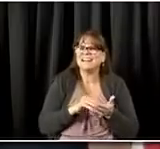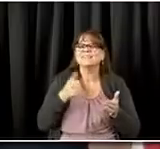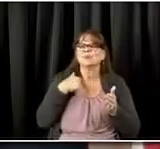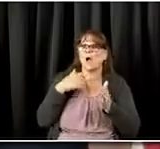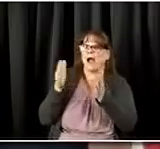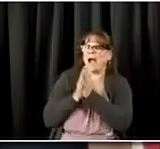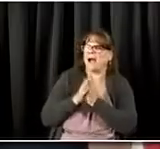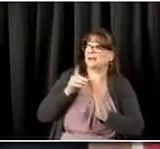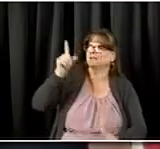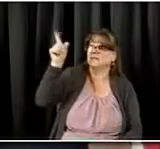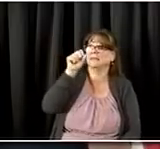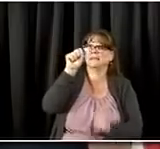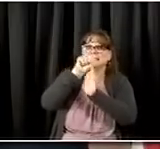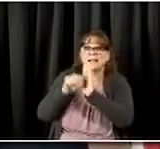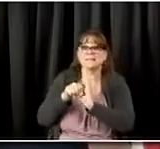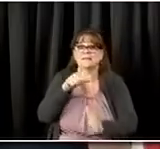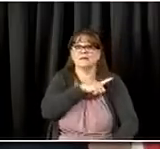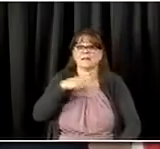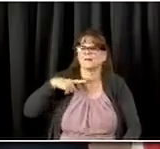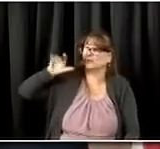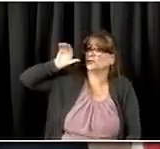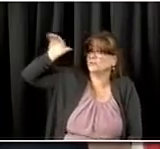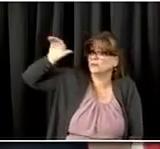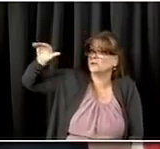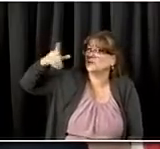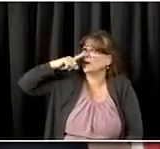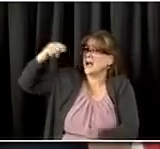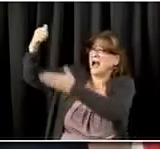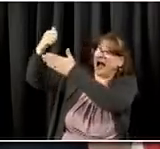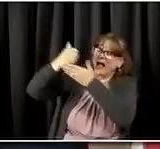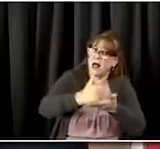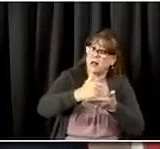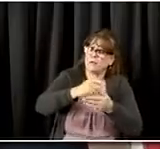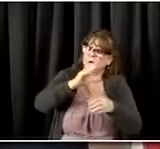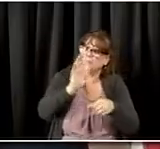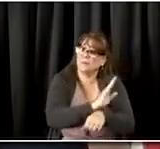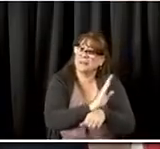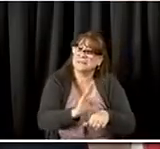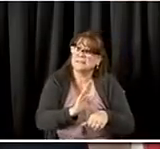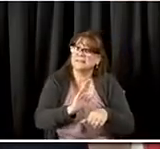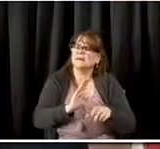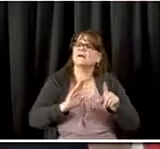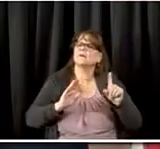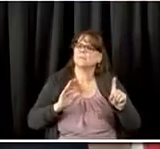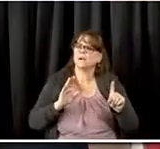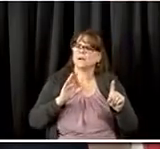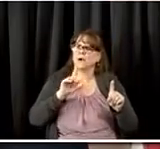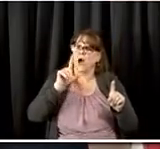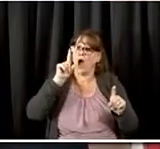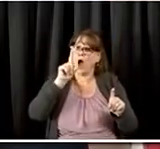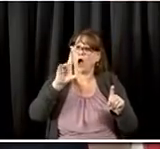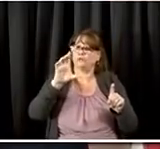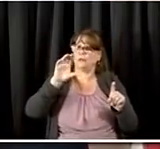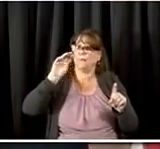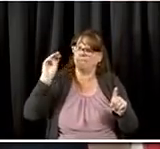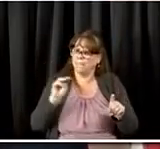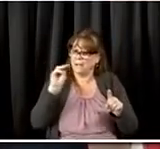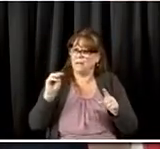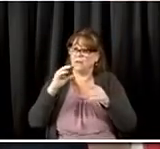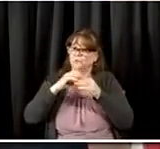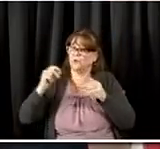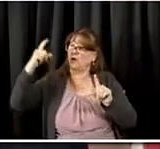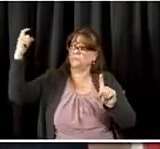good actors in the restaurant industry. And this is really unprecedented in Colorado, over $100 million really to be able to go out to help our